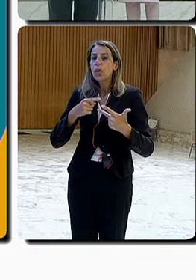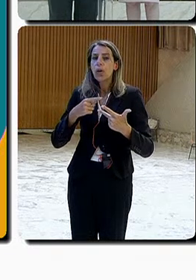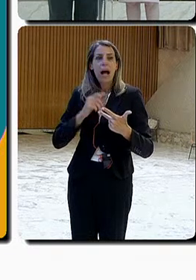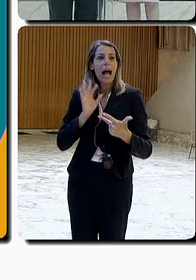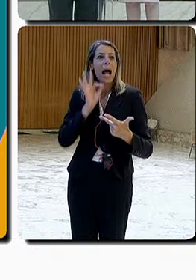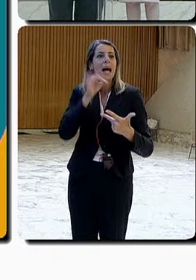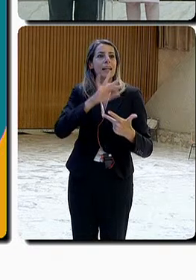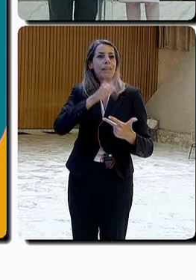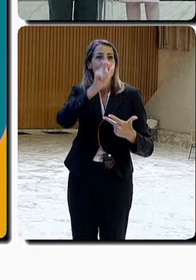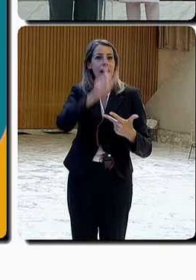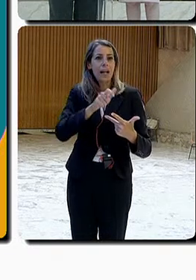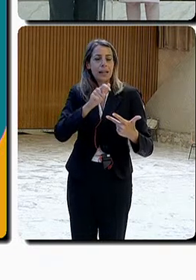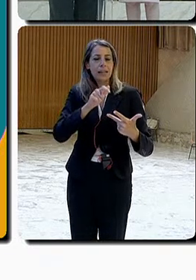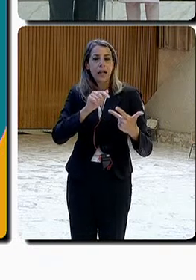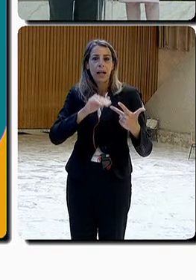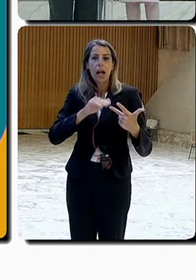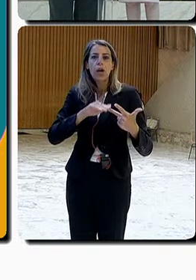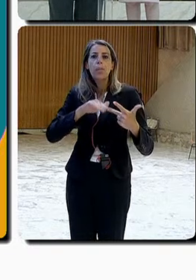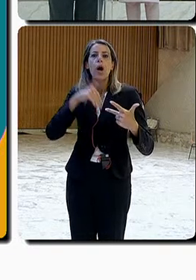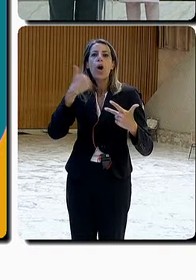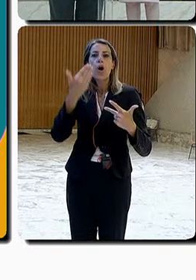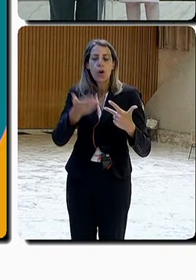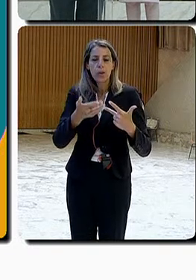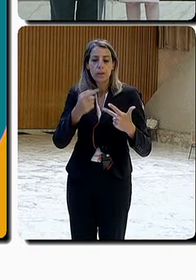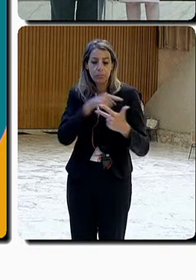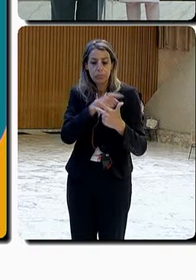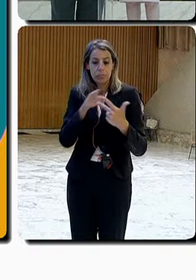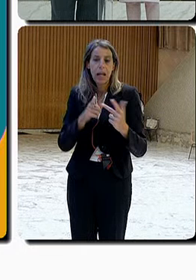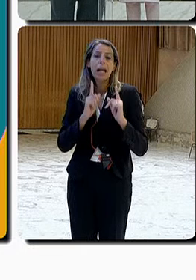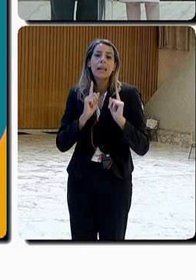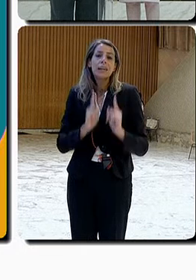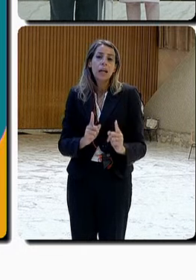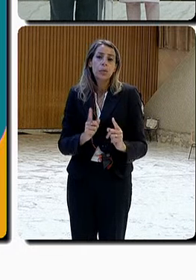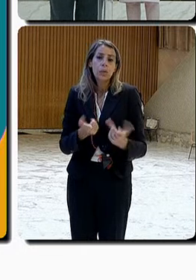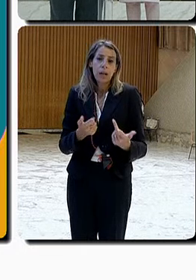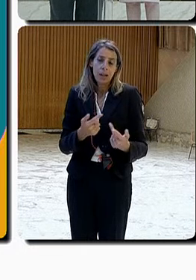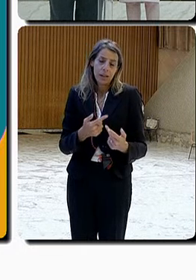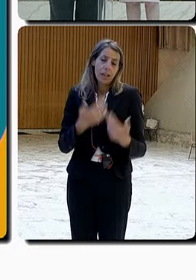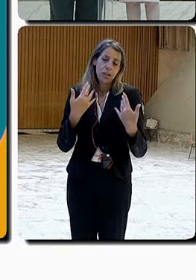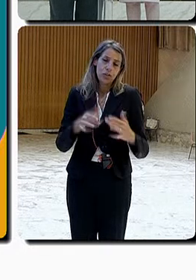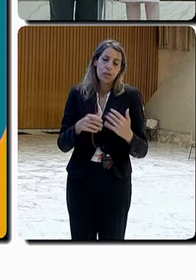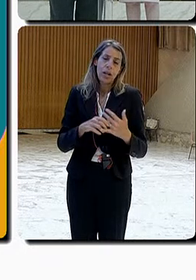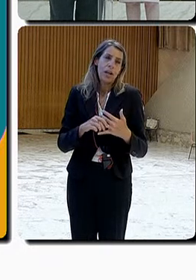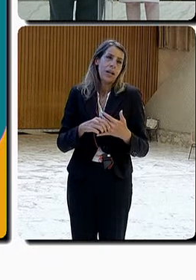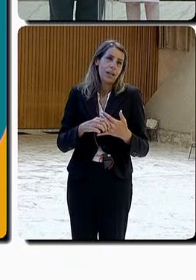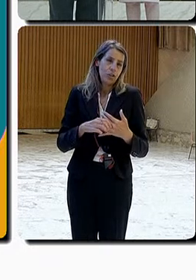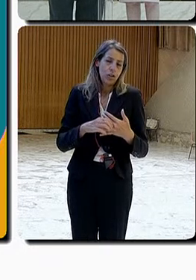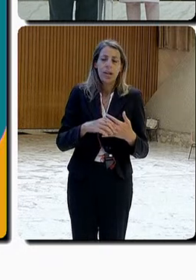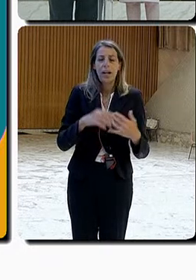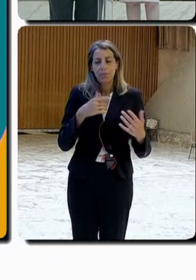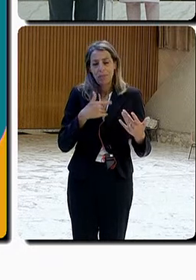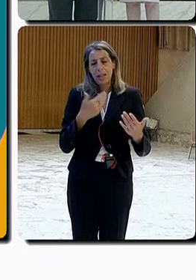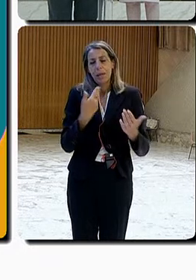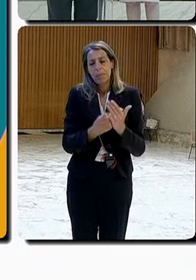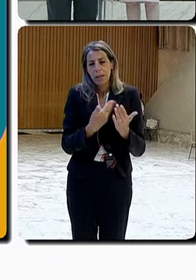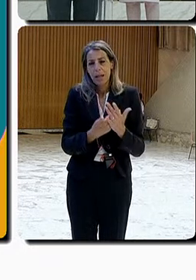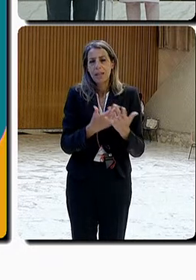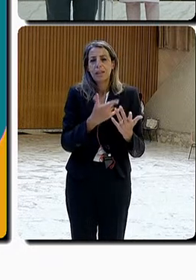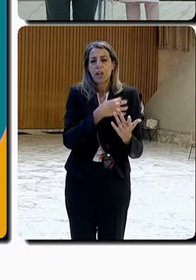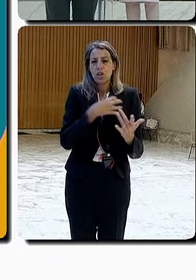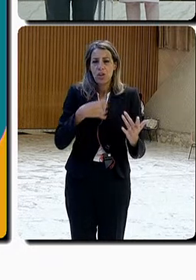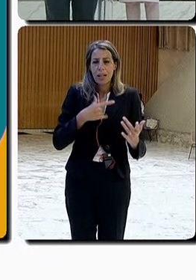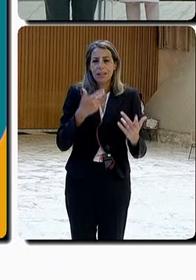these rites are supported by decades of social science research, highlighting the practices associated with healthy family